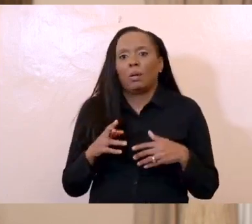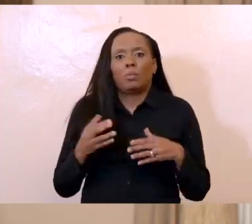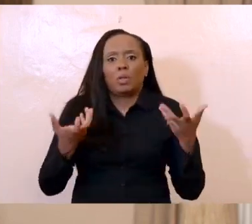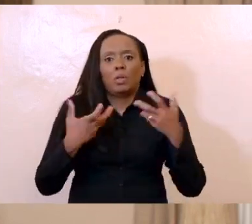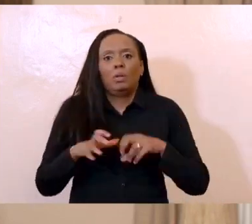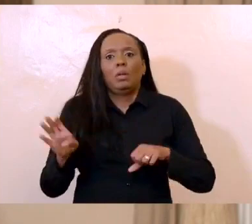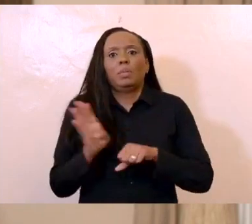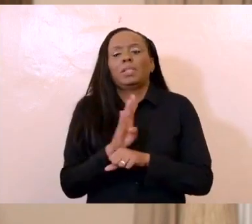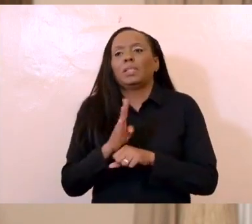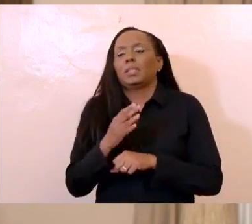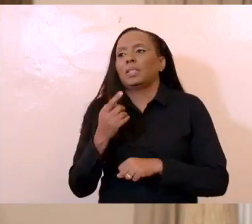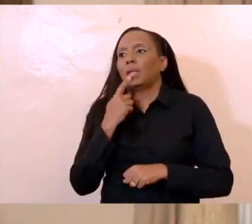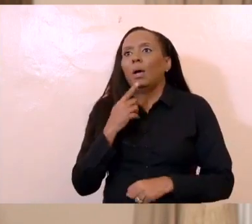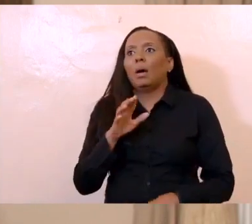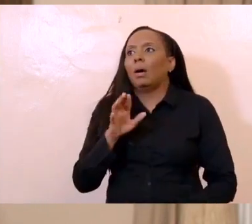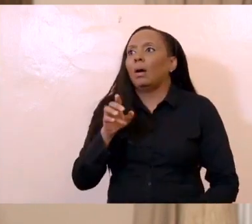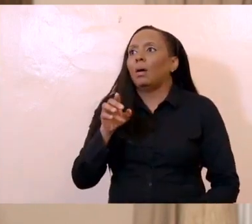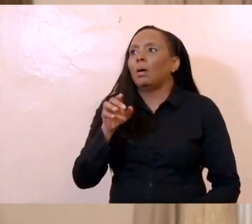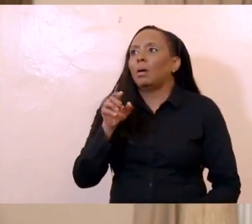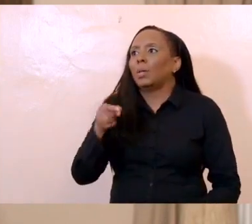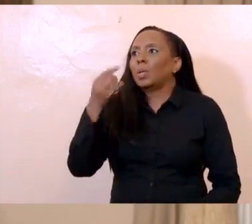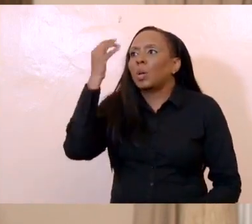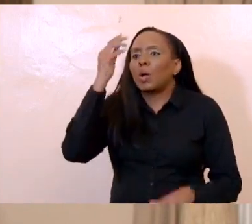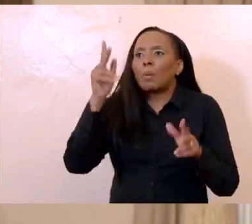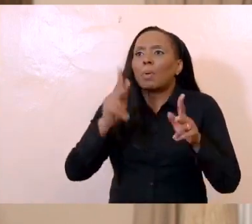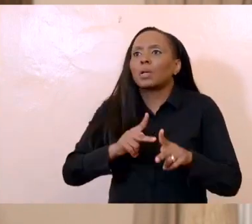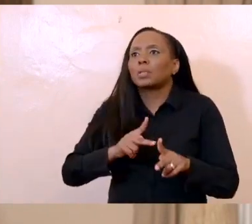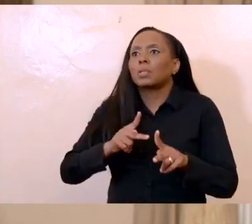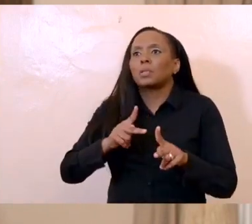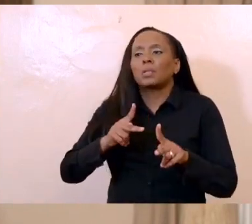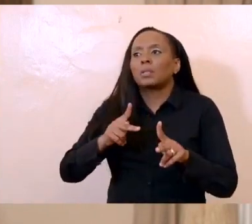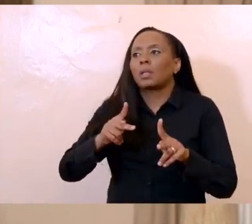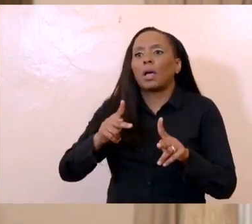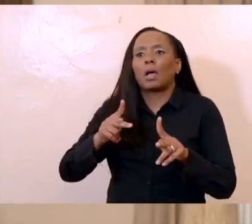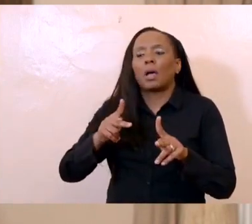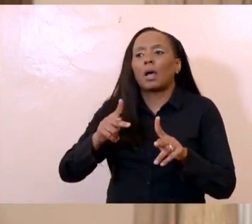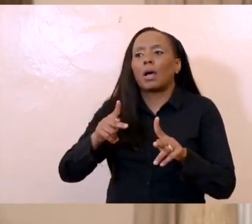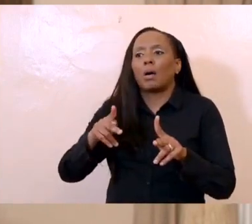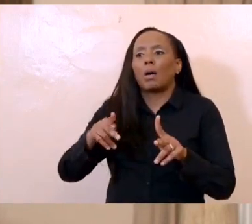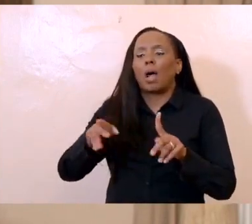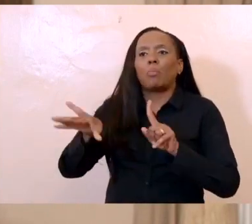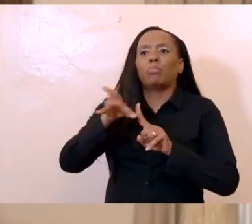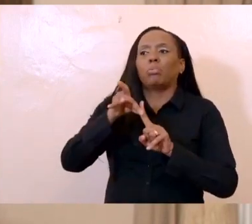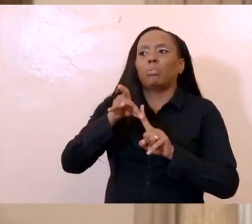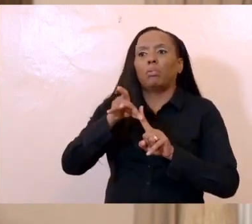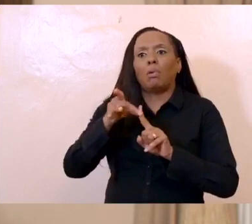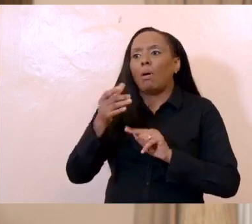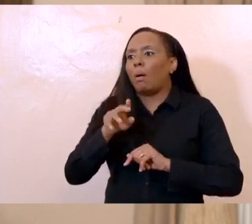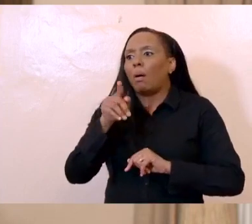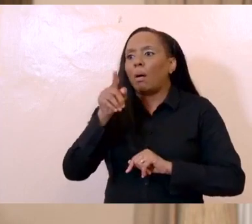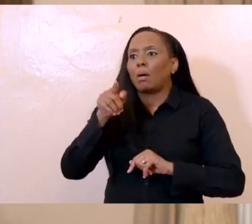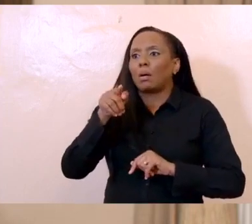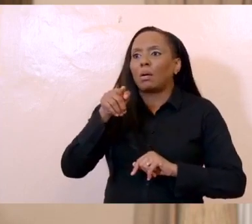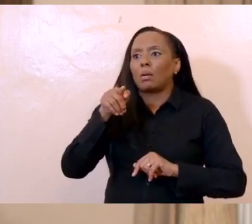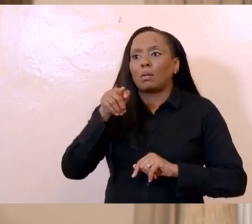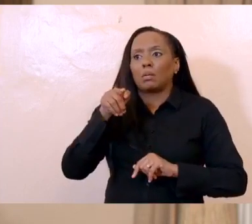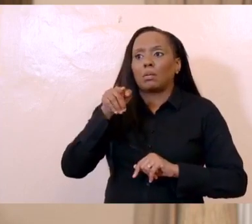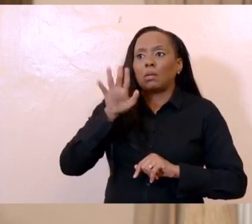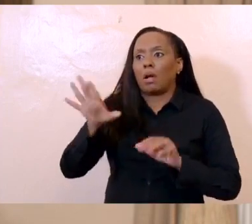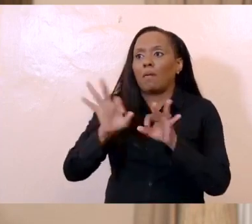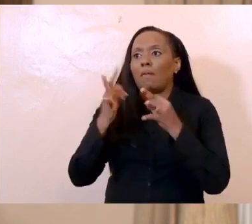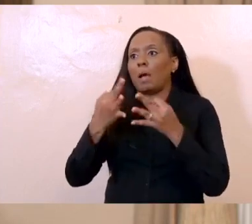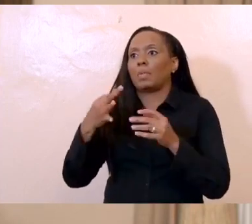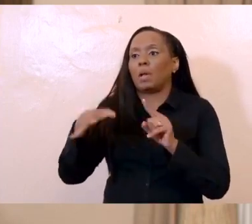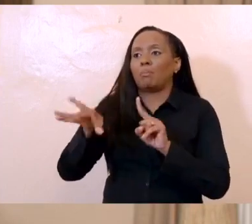businesses, and we also want to avoid the notion that all employees in a business need to be tested. Everything that is done needs to be